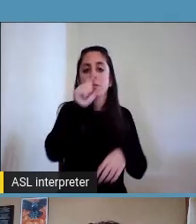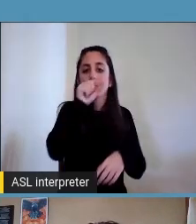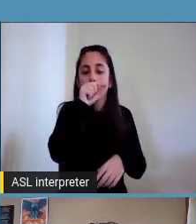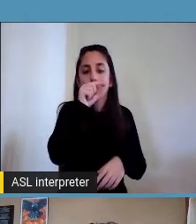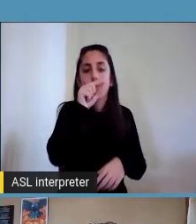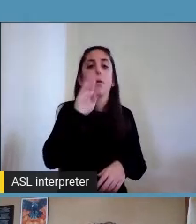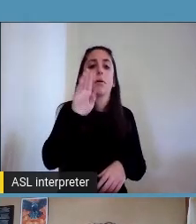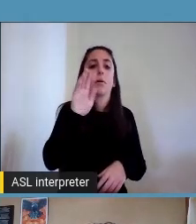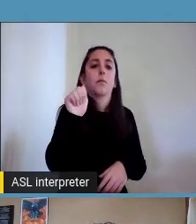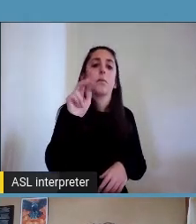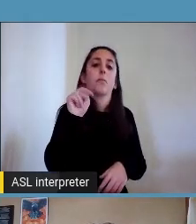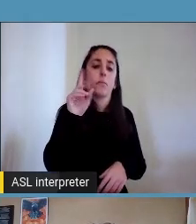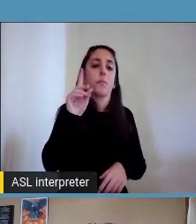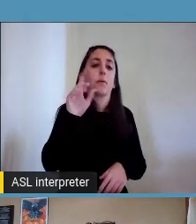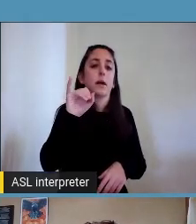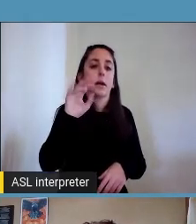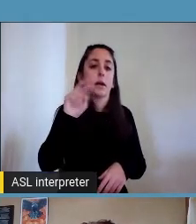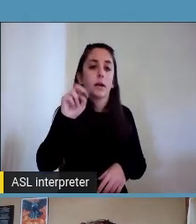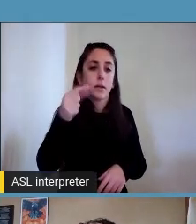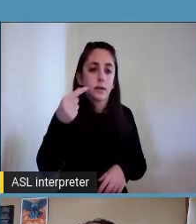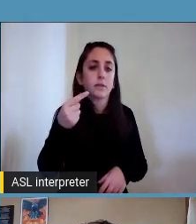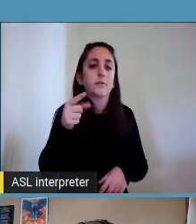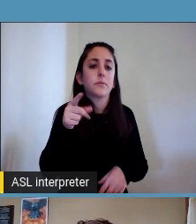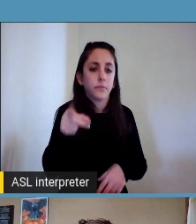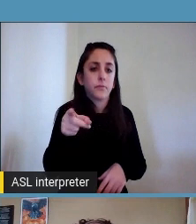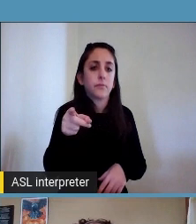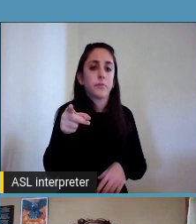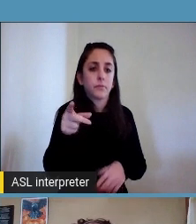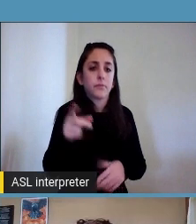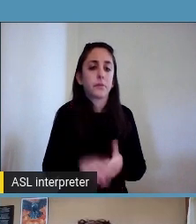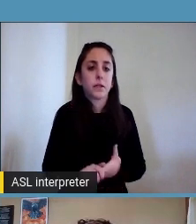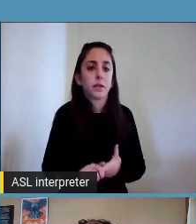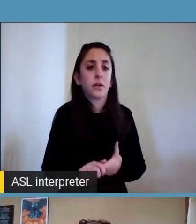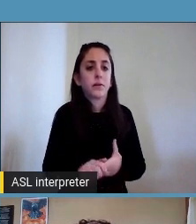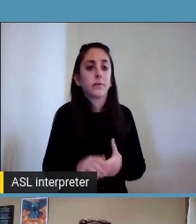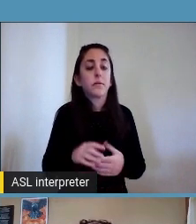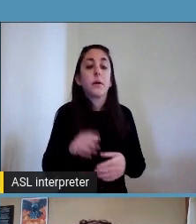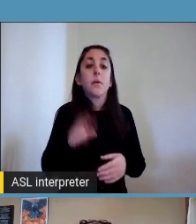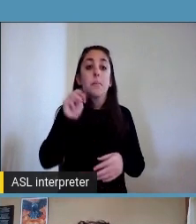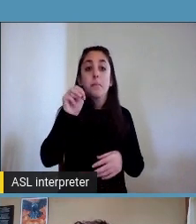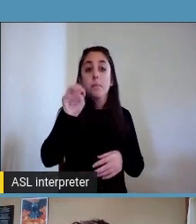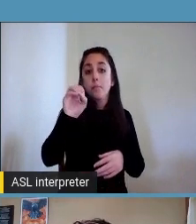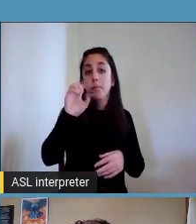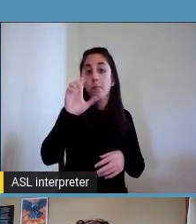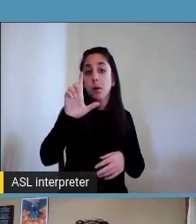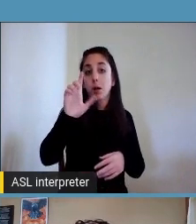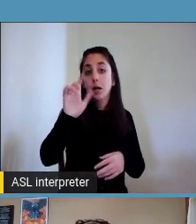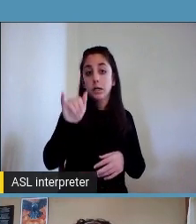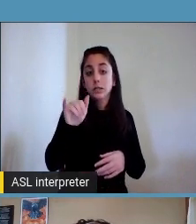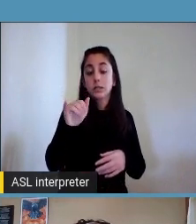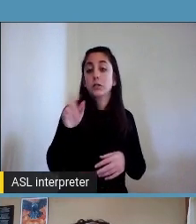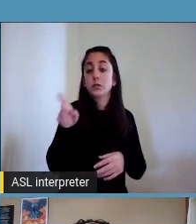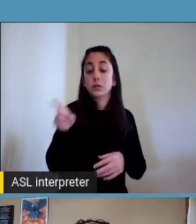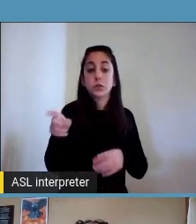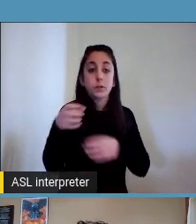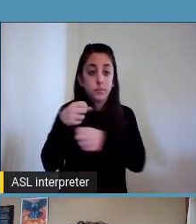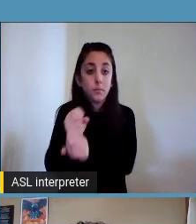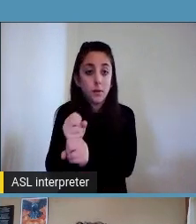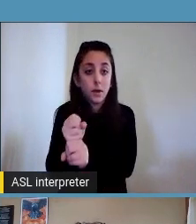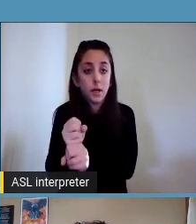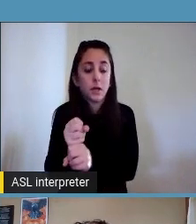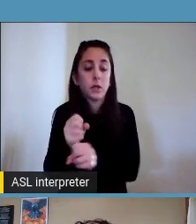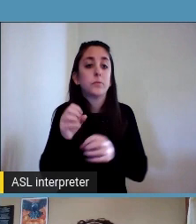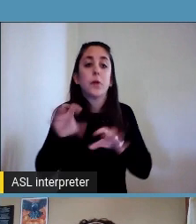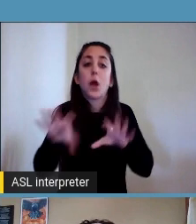Barons, which is the natural area near the museum. So this is created by Molly. And this is one way we split up our duties. So Molly is our